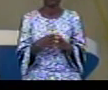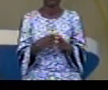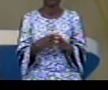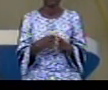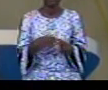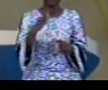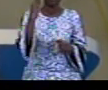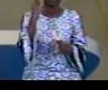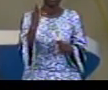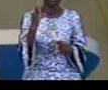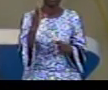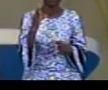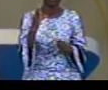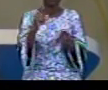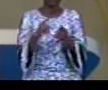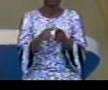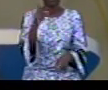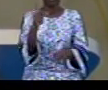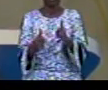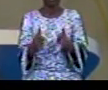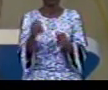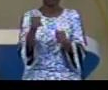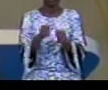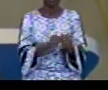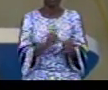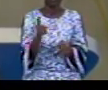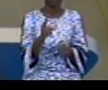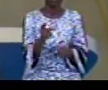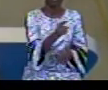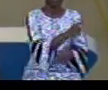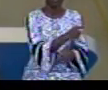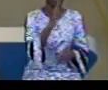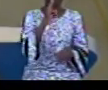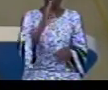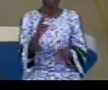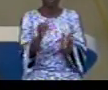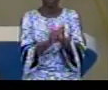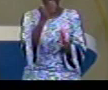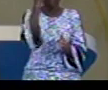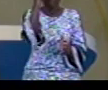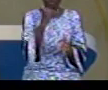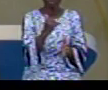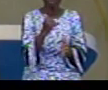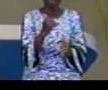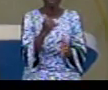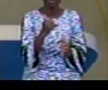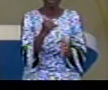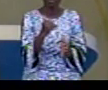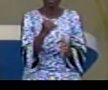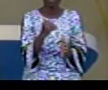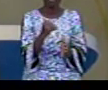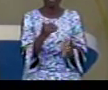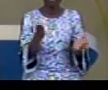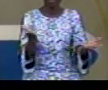souls everywhere they are. That's why he's here in Niger